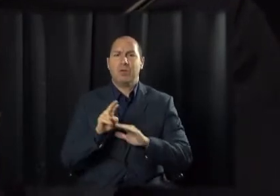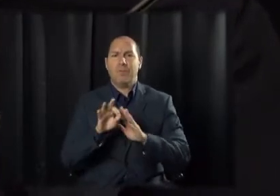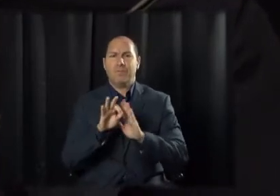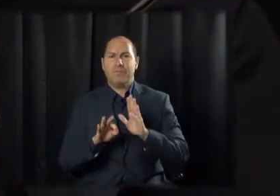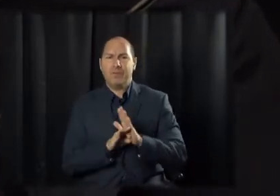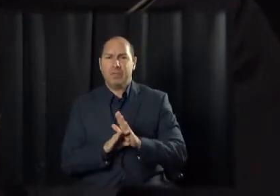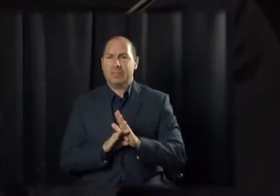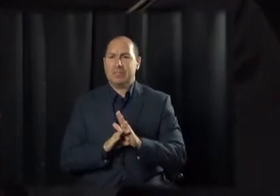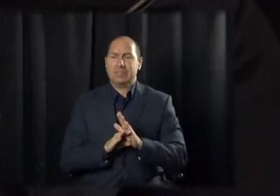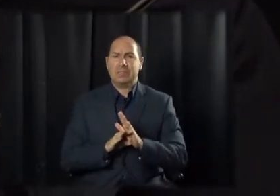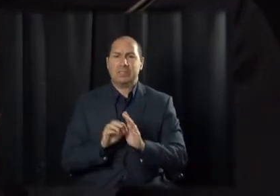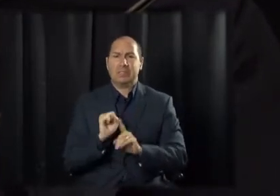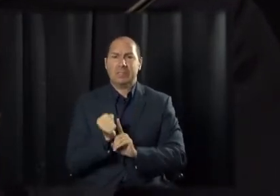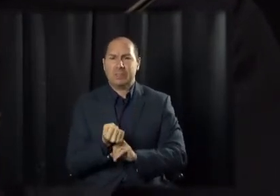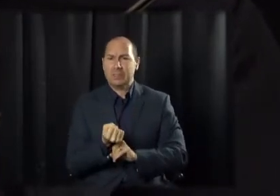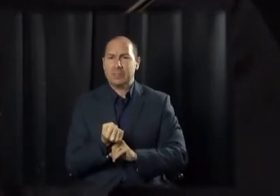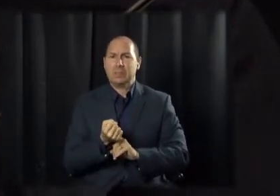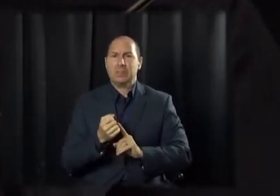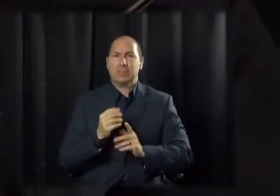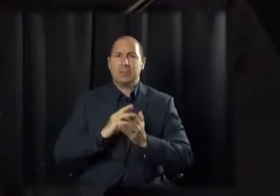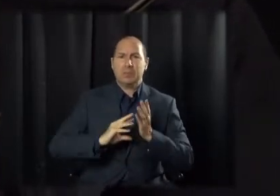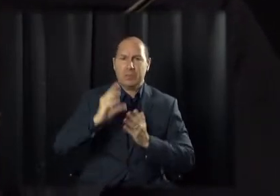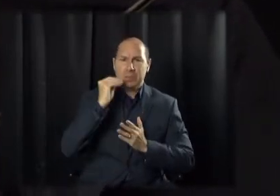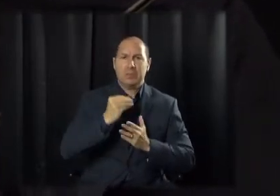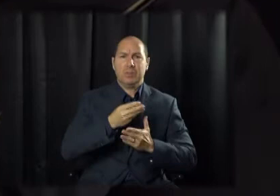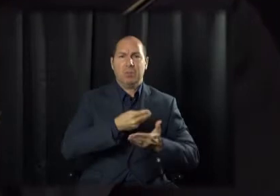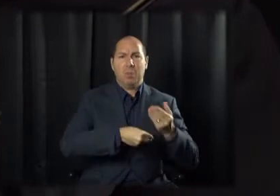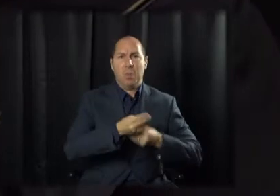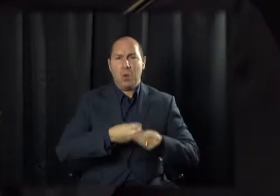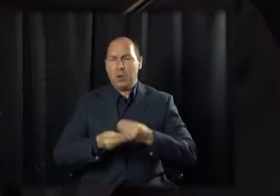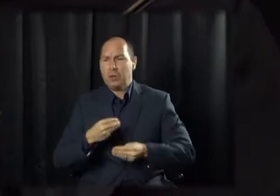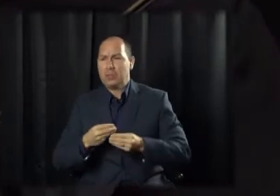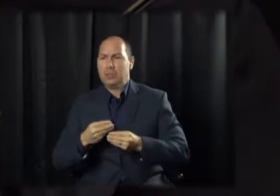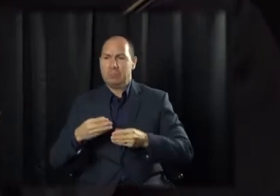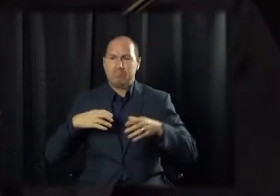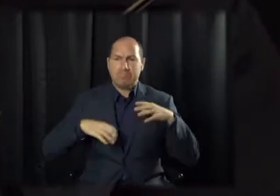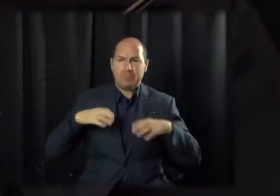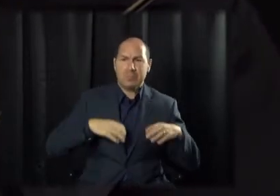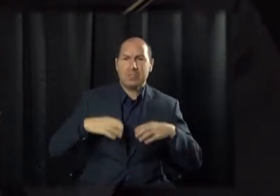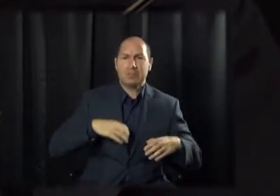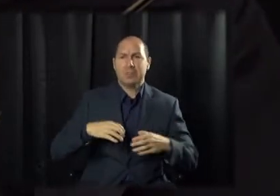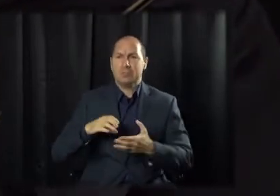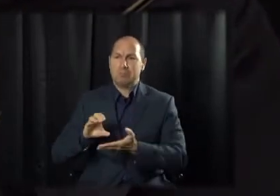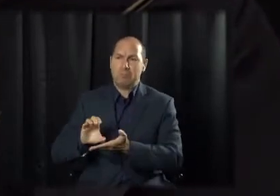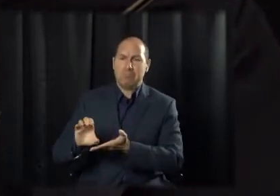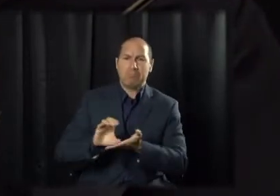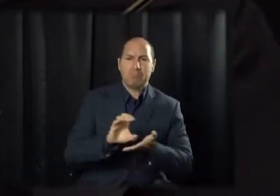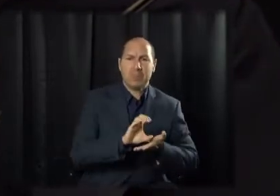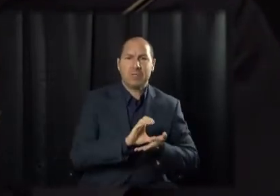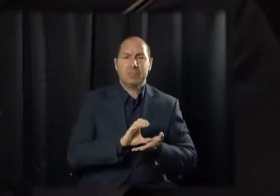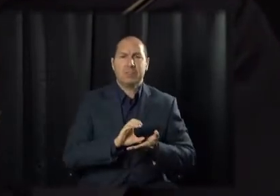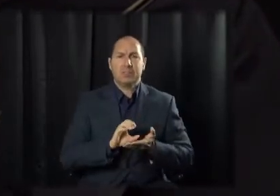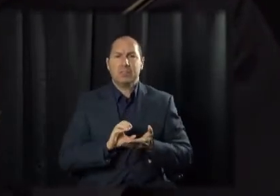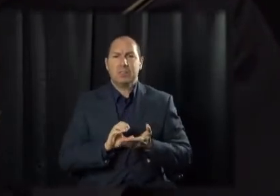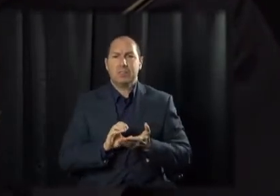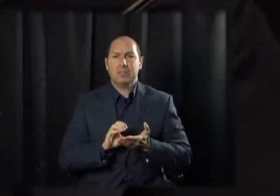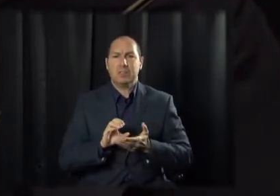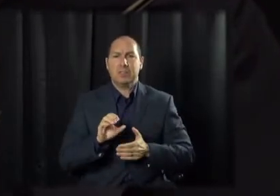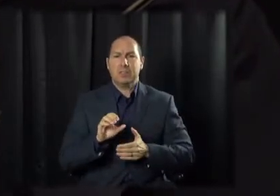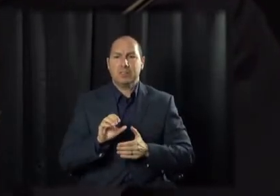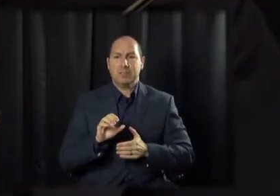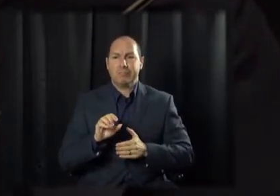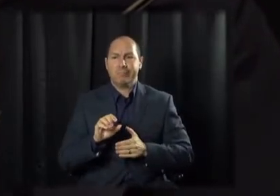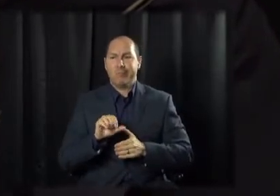about the budget, learning about the available revenues, learning about the expenditures, as with my other colleagues on the